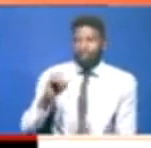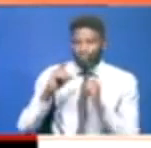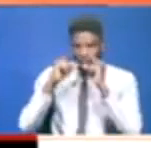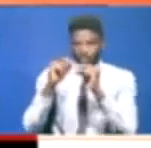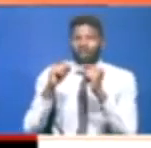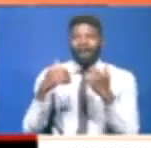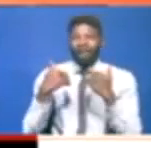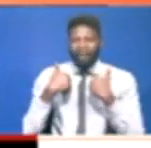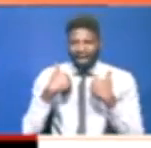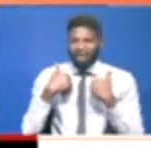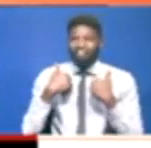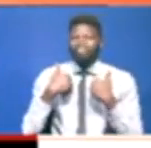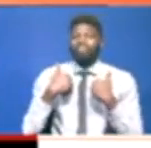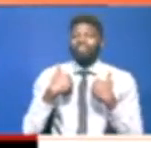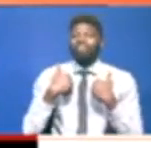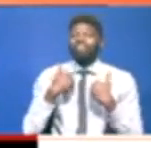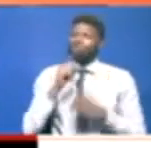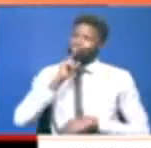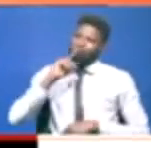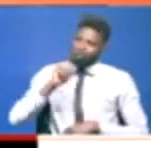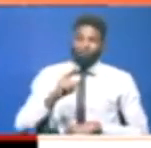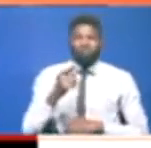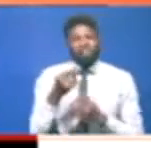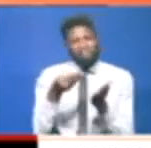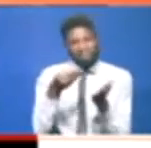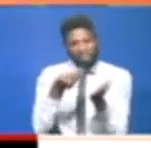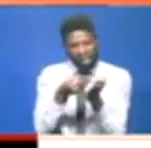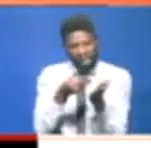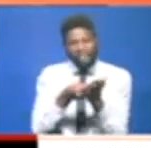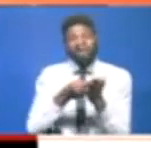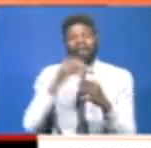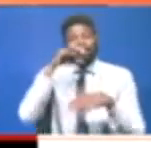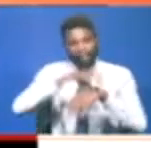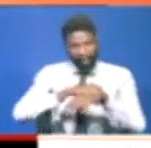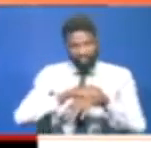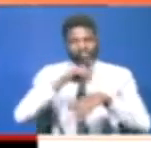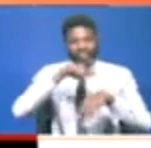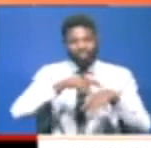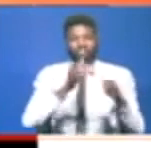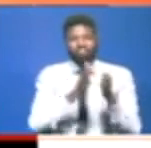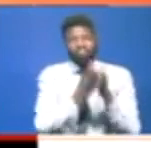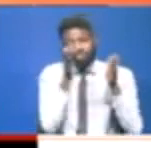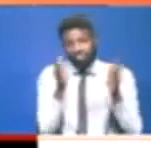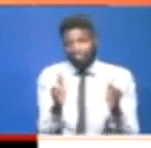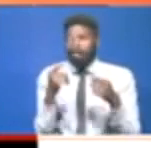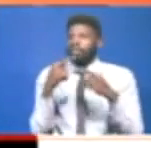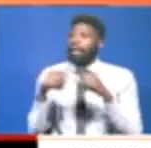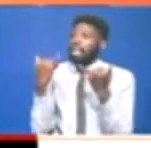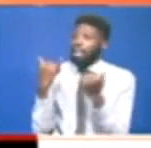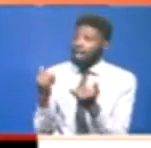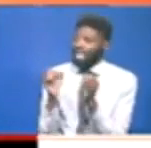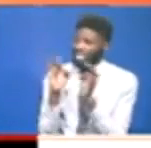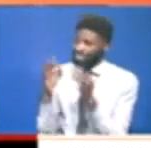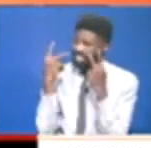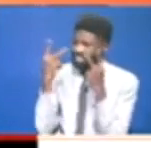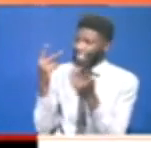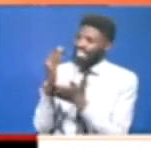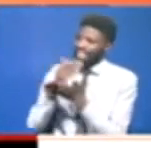on your fund for the following period. But currently we are looking at, if you look at some funds are